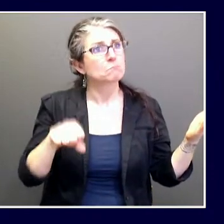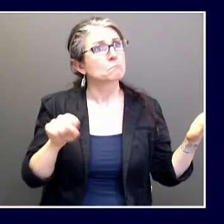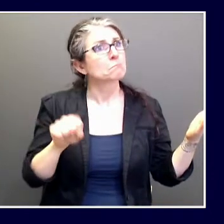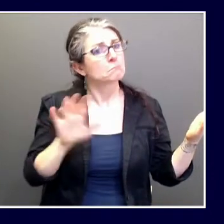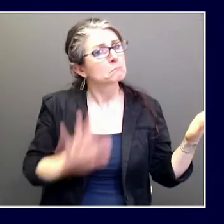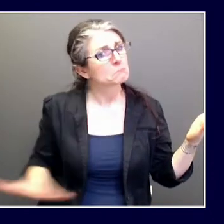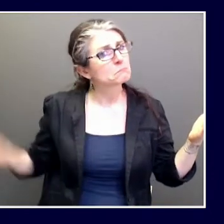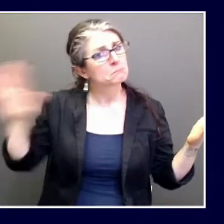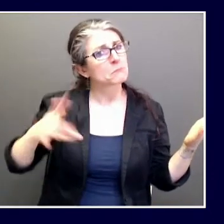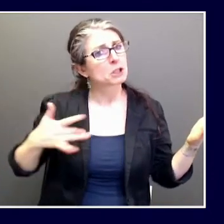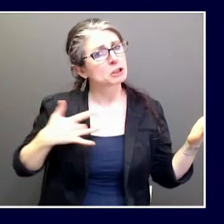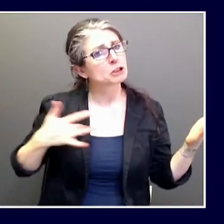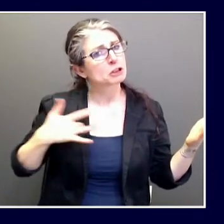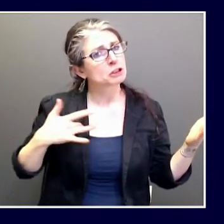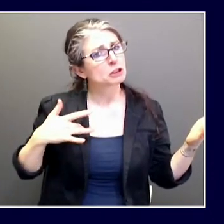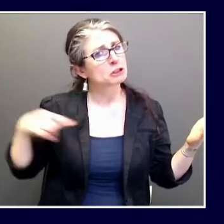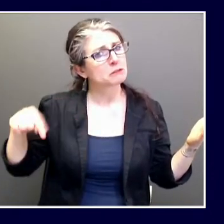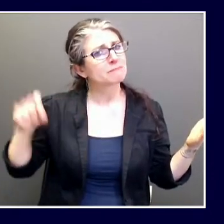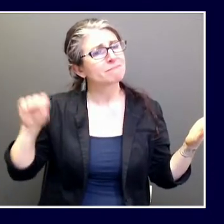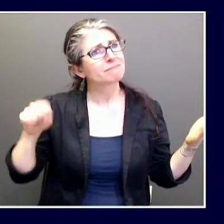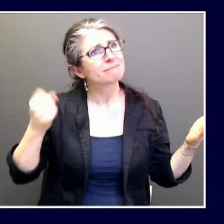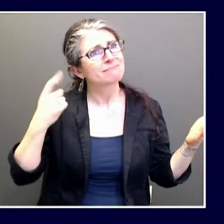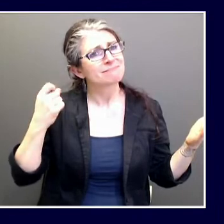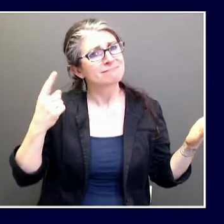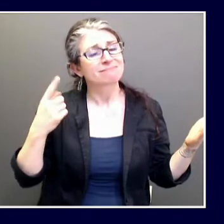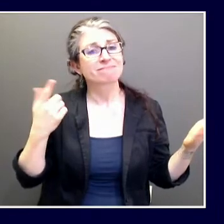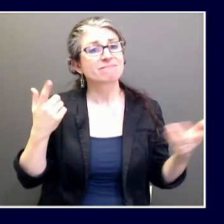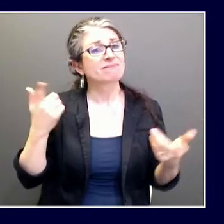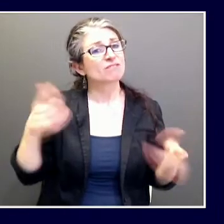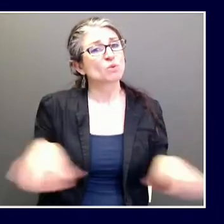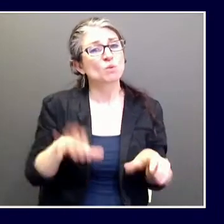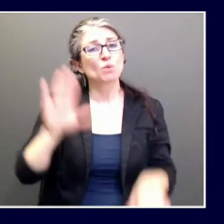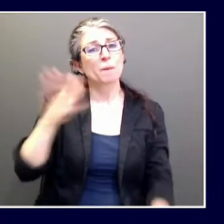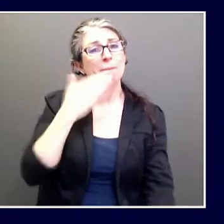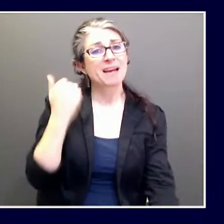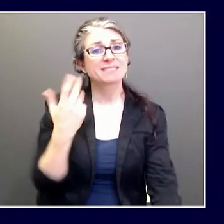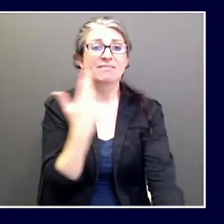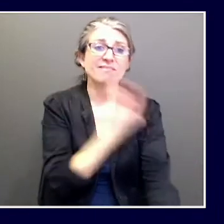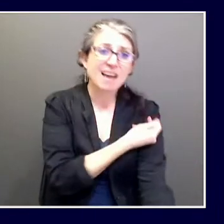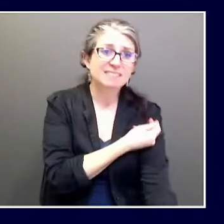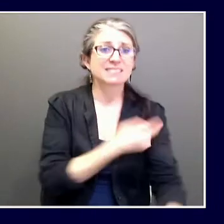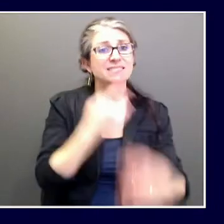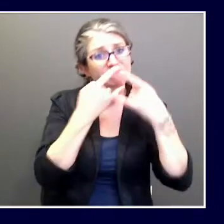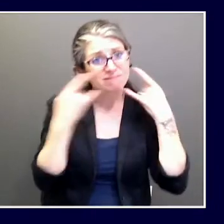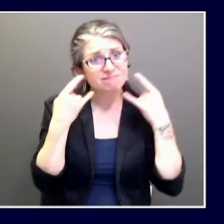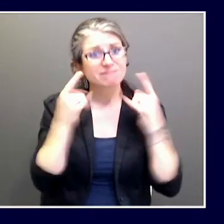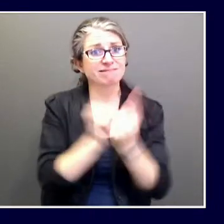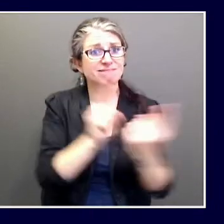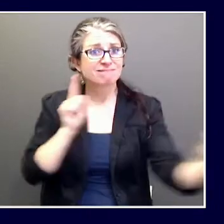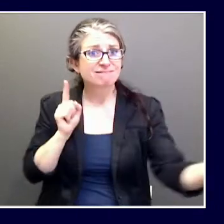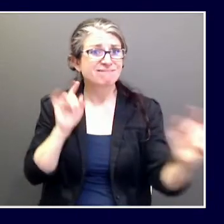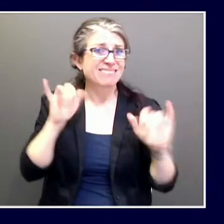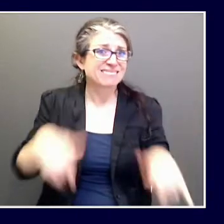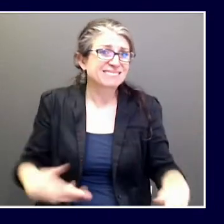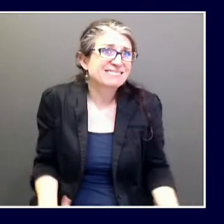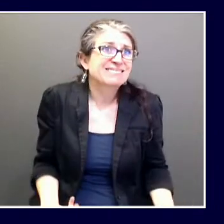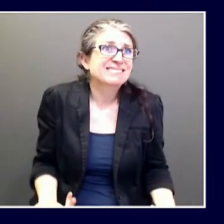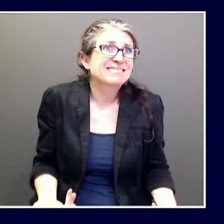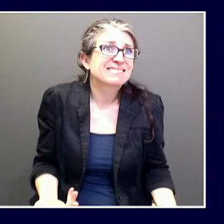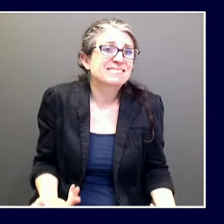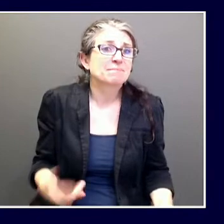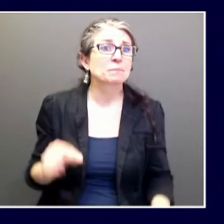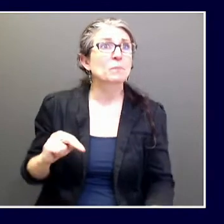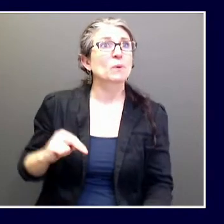are doing what they can to stay safe and be protected. Border towns, in this respect, have a bit